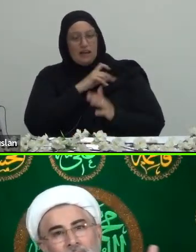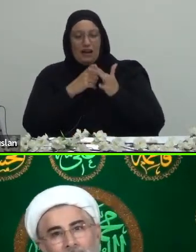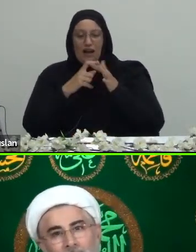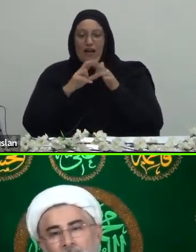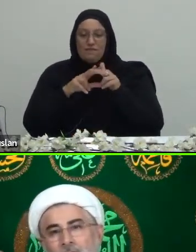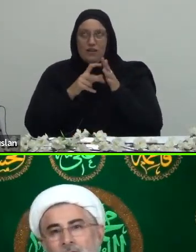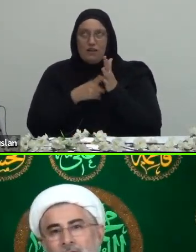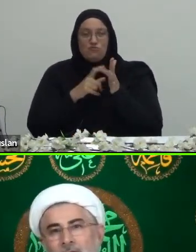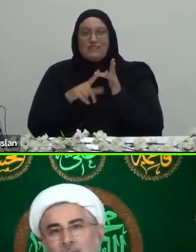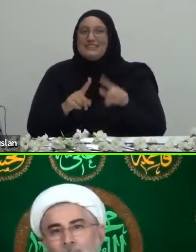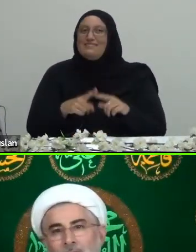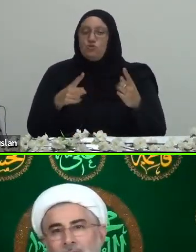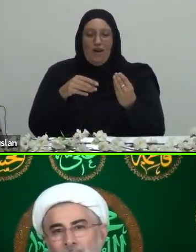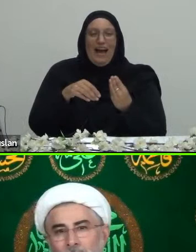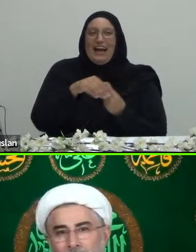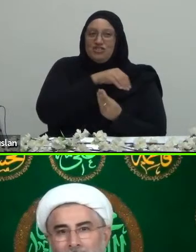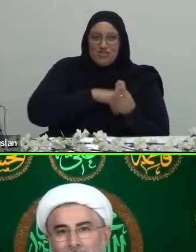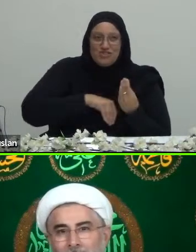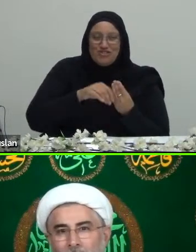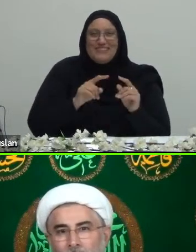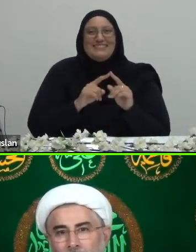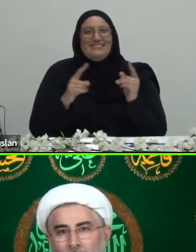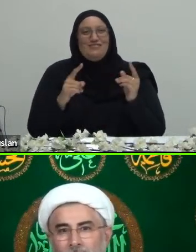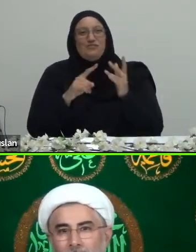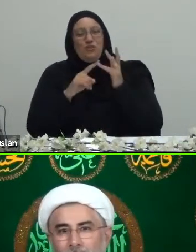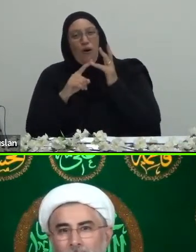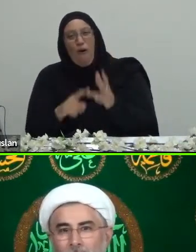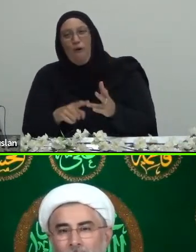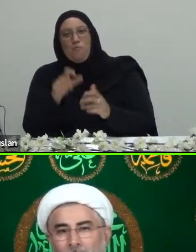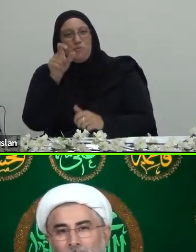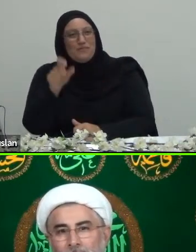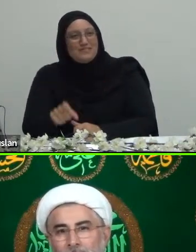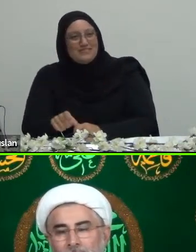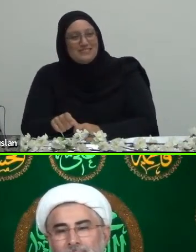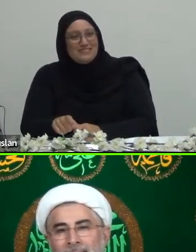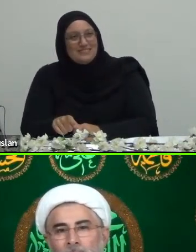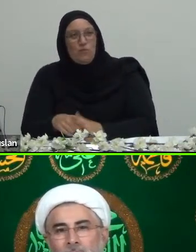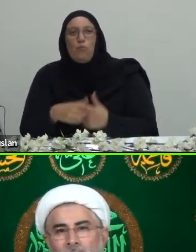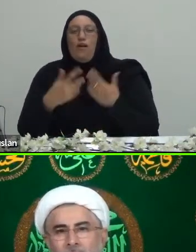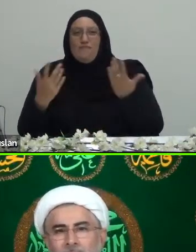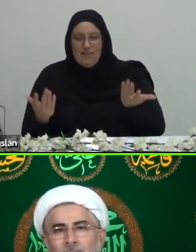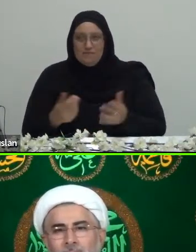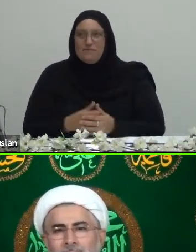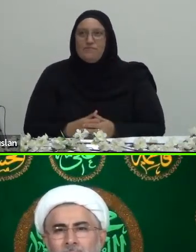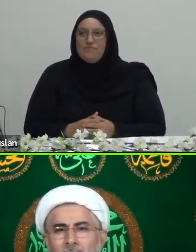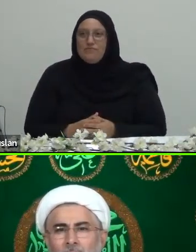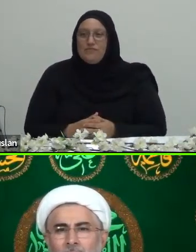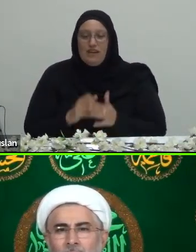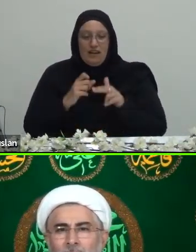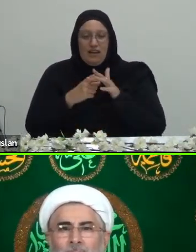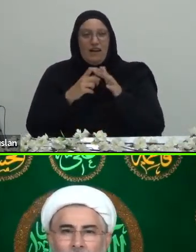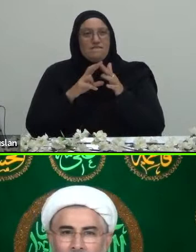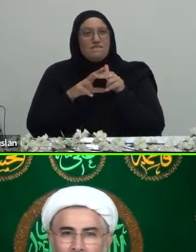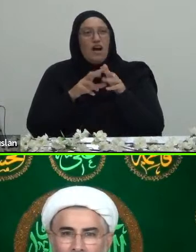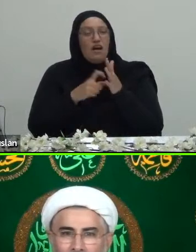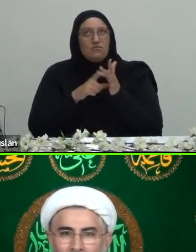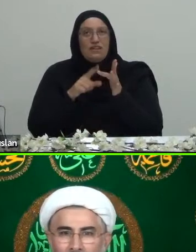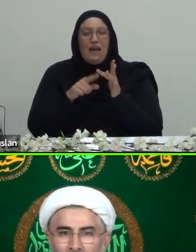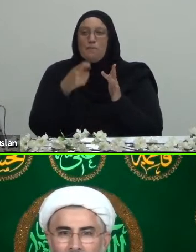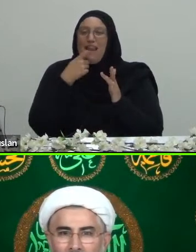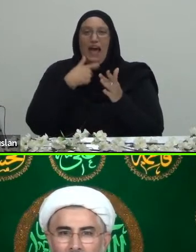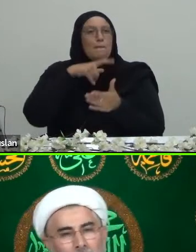different from Hajj. It's different from my debt to an individual or a company or things like that. Because kafara is a kind of a